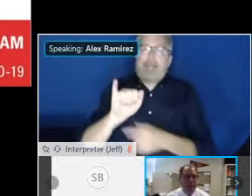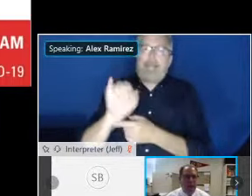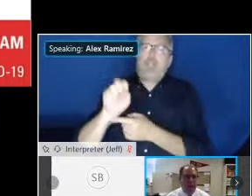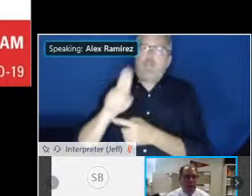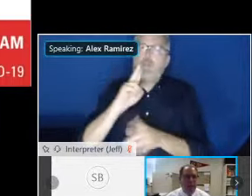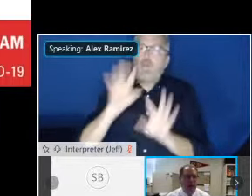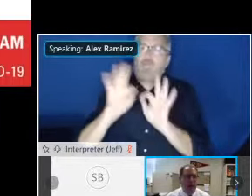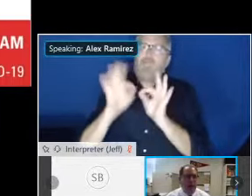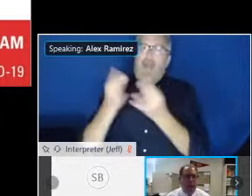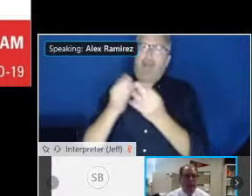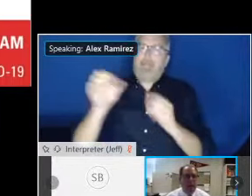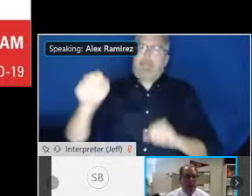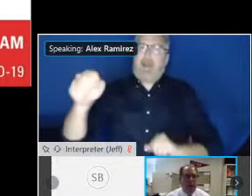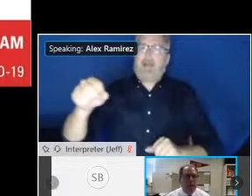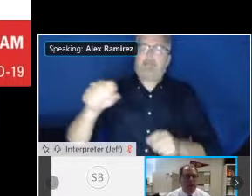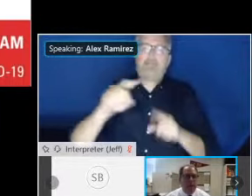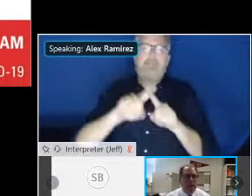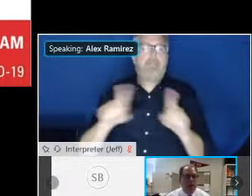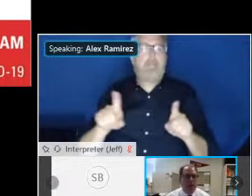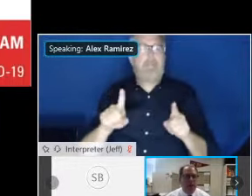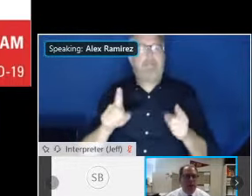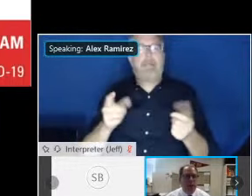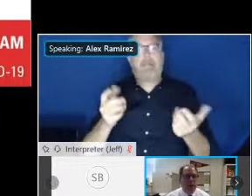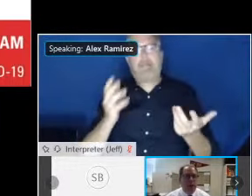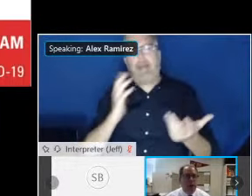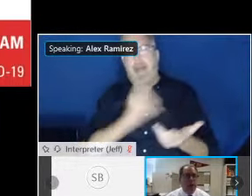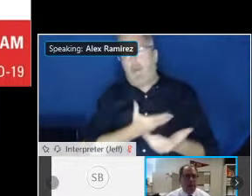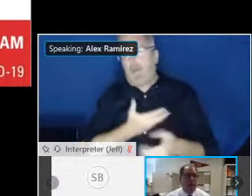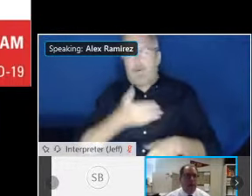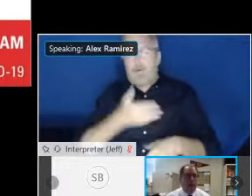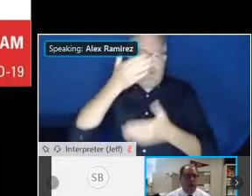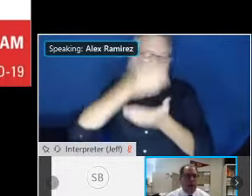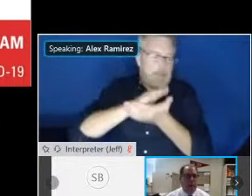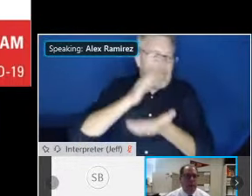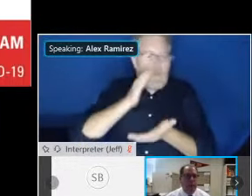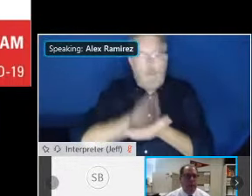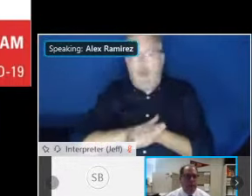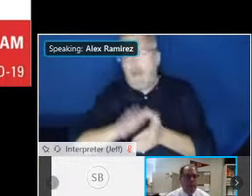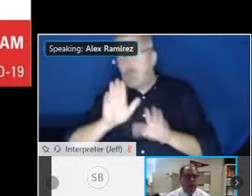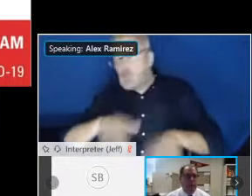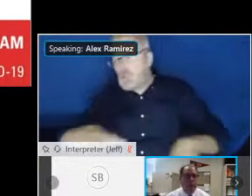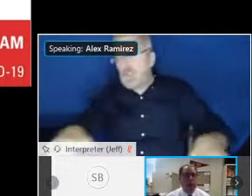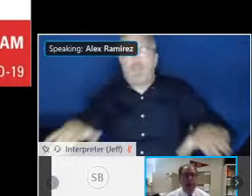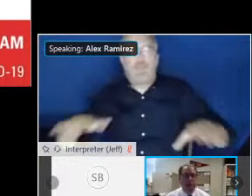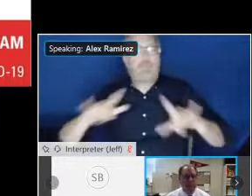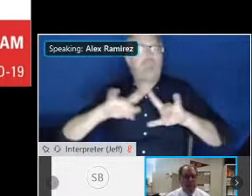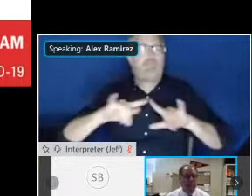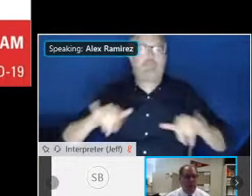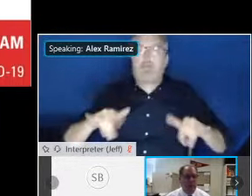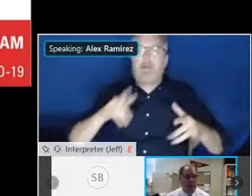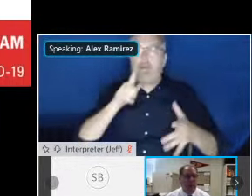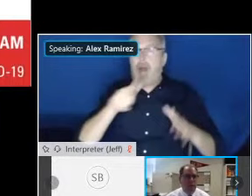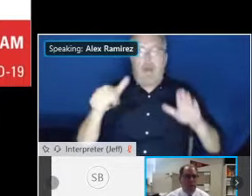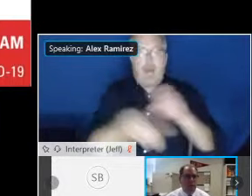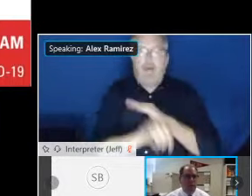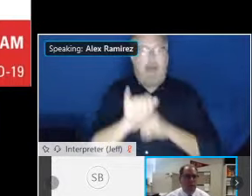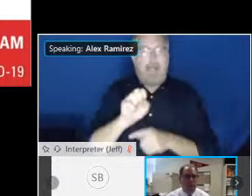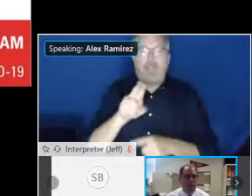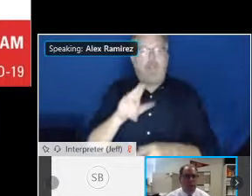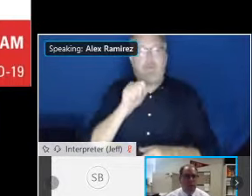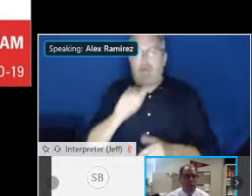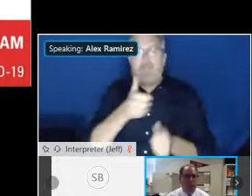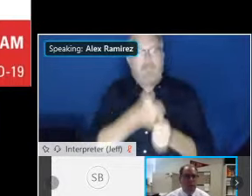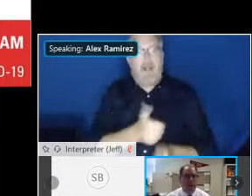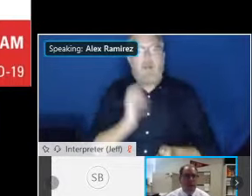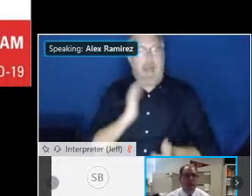State University, many of us have spouses or children that are not part of Iowa State University and would not be tested through these